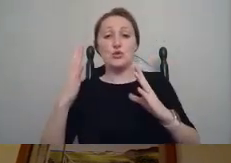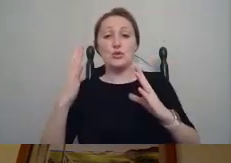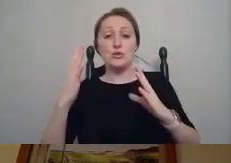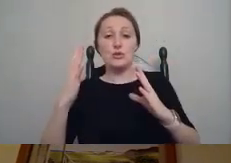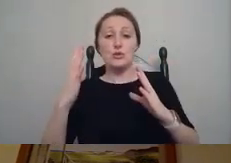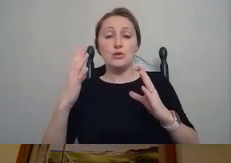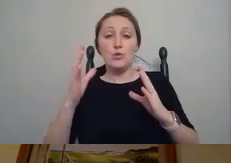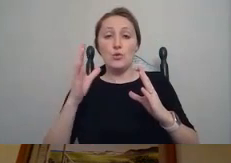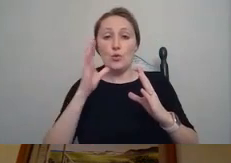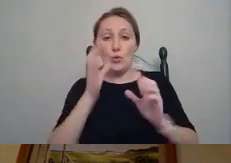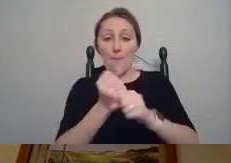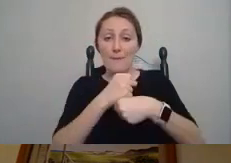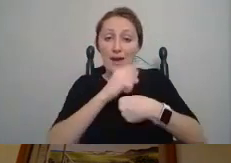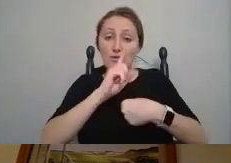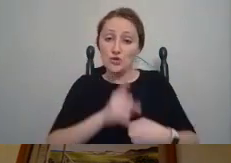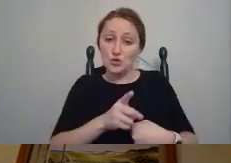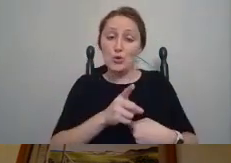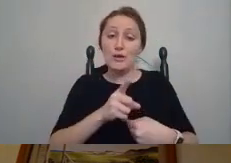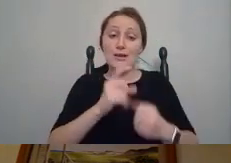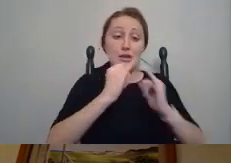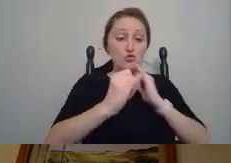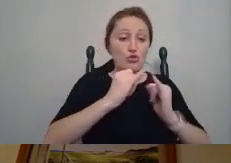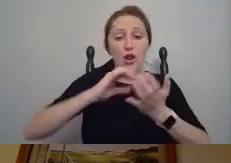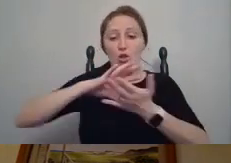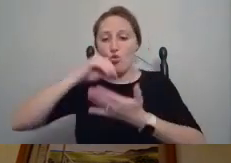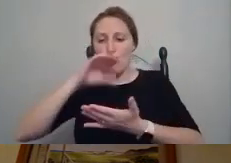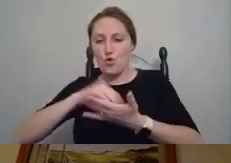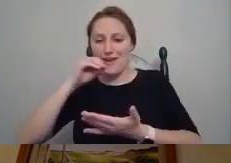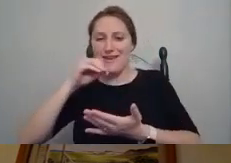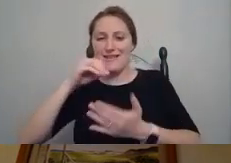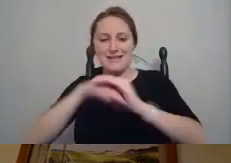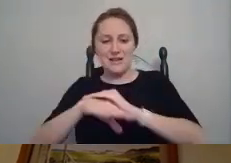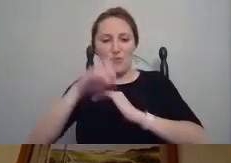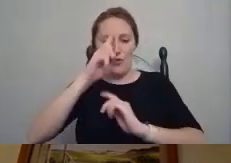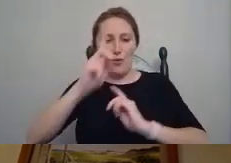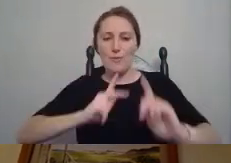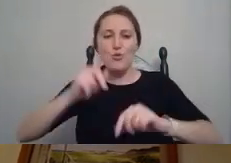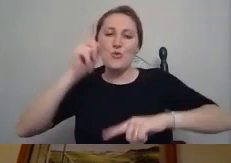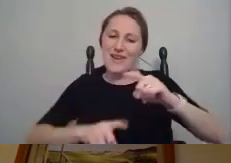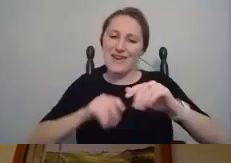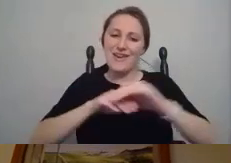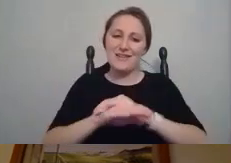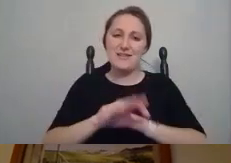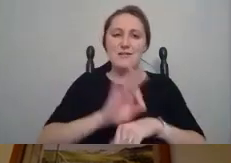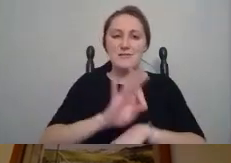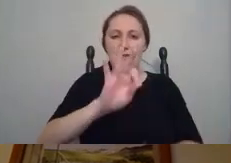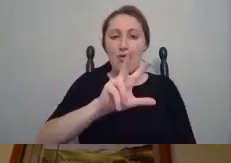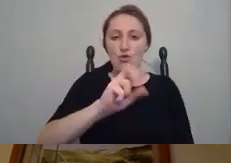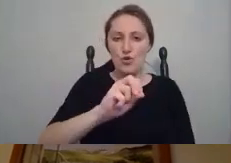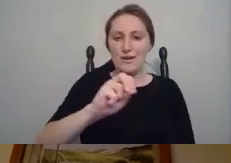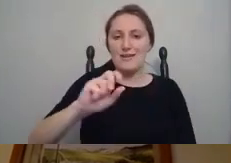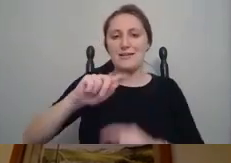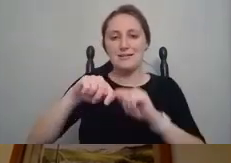and learning is accessible to people who aren't available for the 9:30 live Zoom. It's not going to be Zoom, excuse me, it'll be